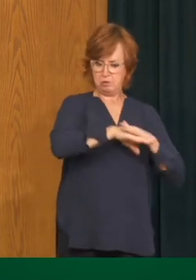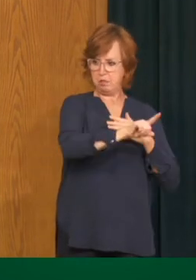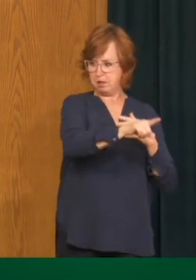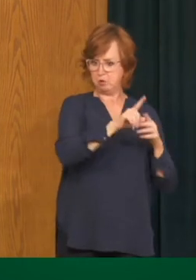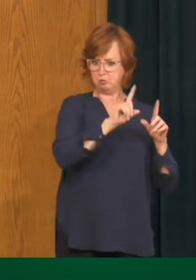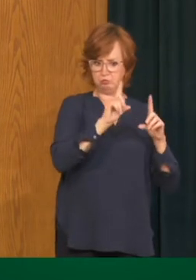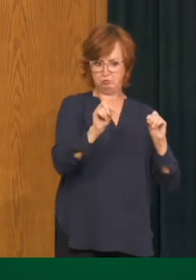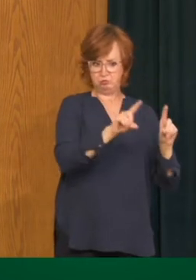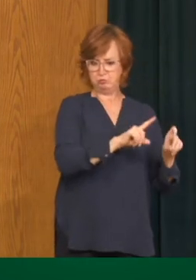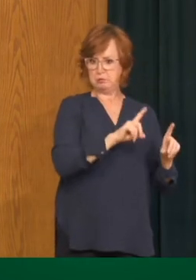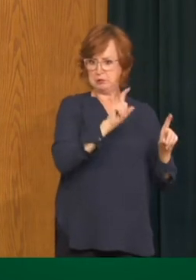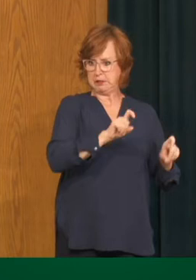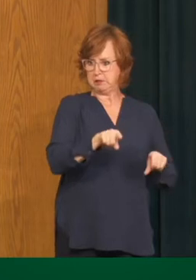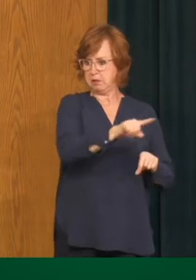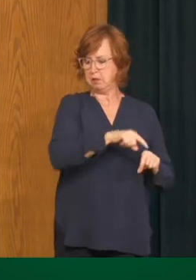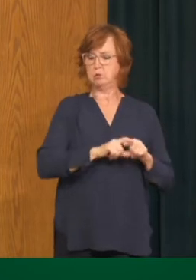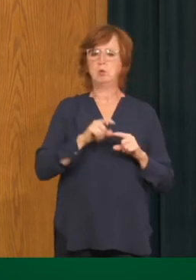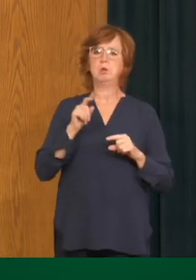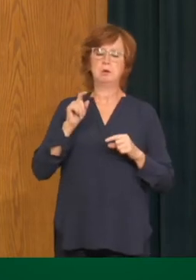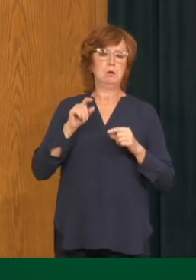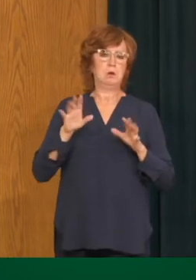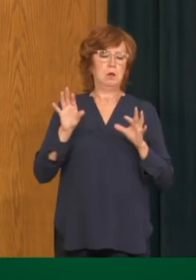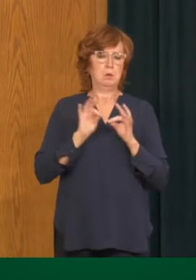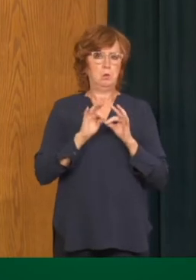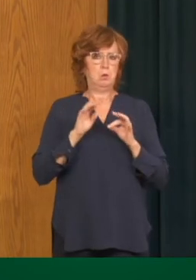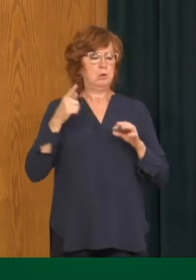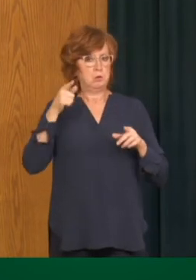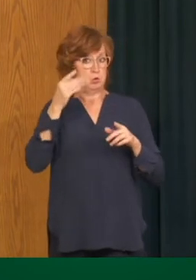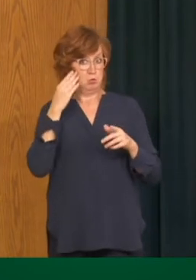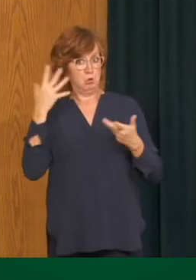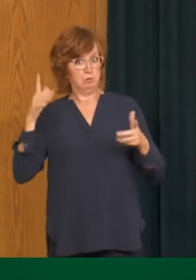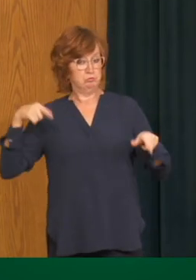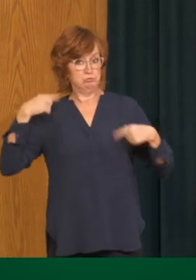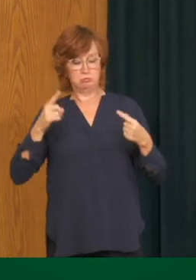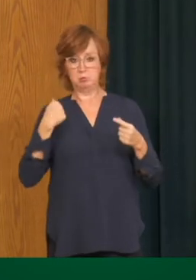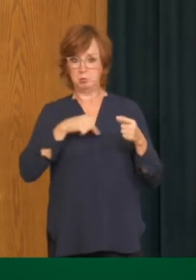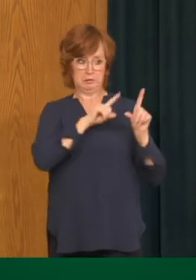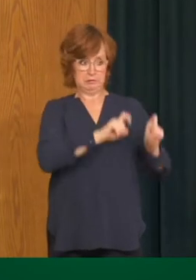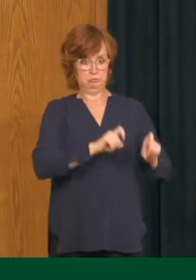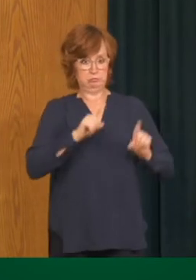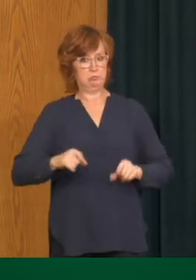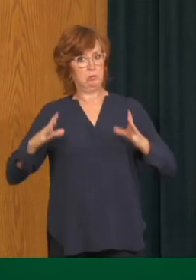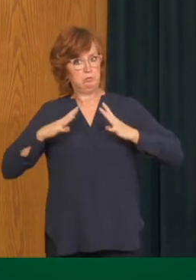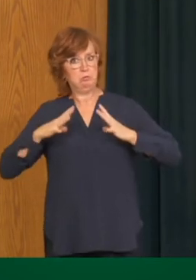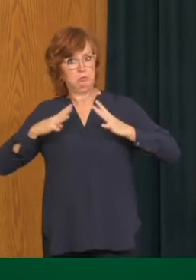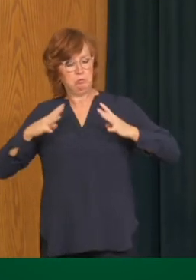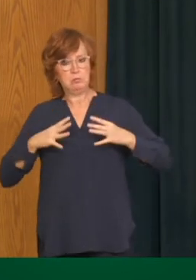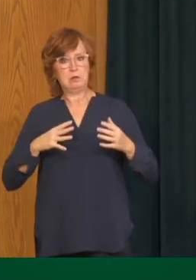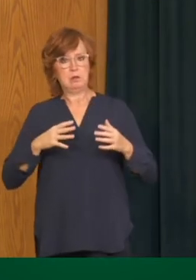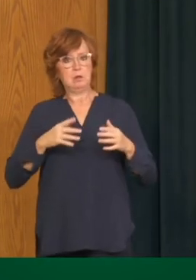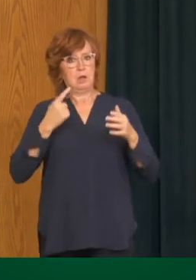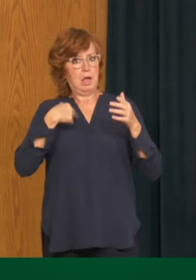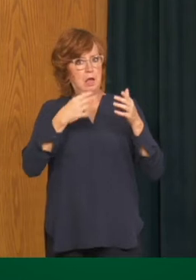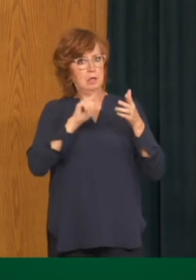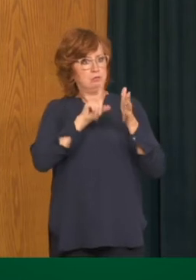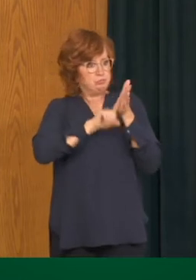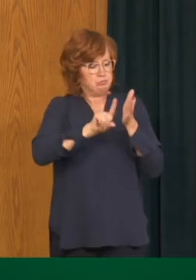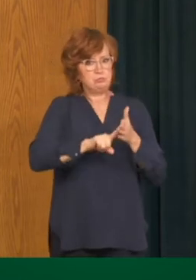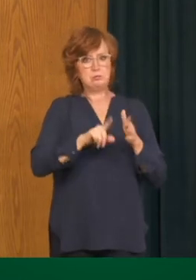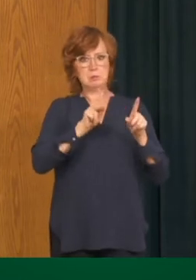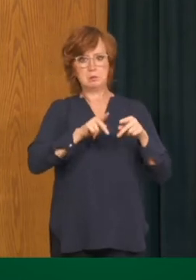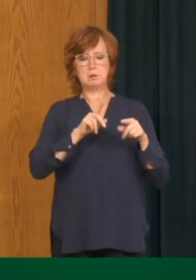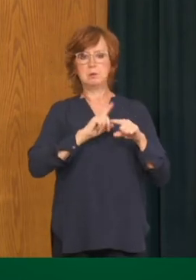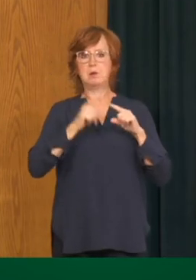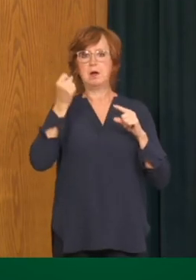testing, subsequent contact tracing. And as we move through the stages of the Reopen Saskatchewan plan, we